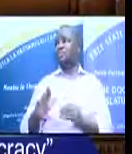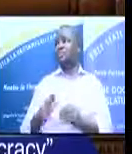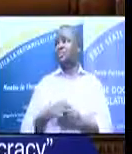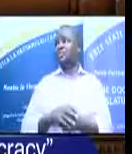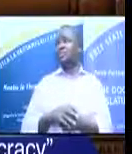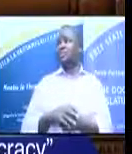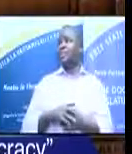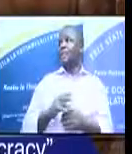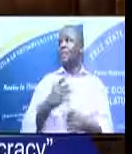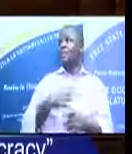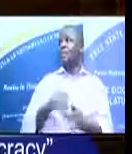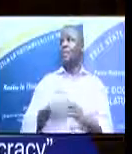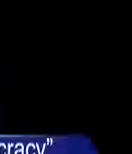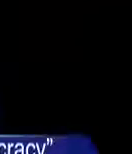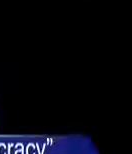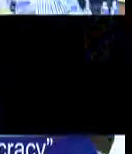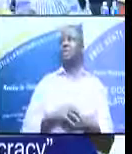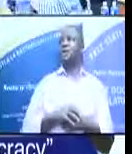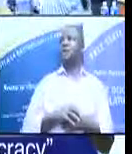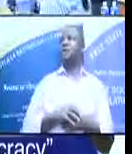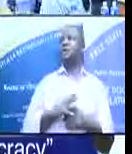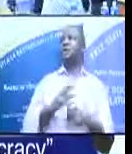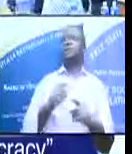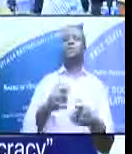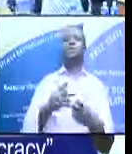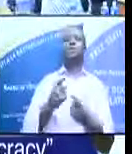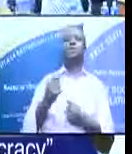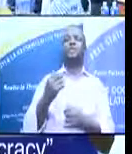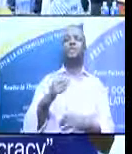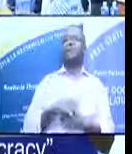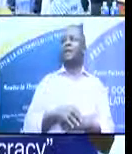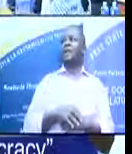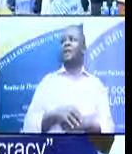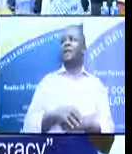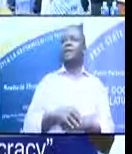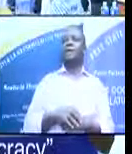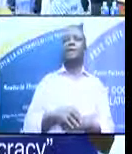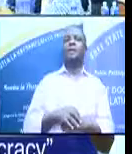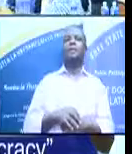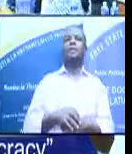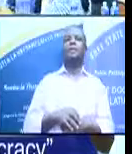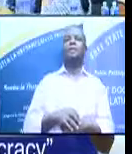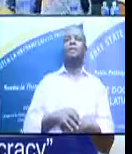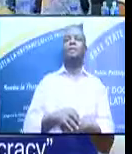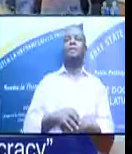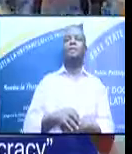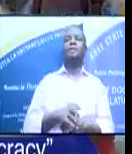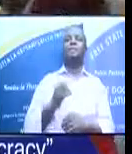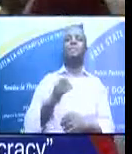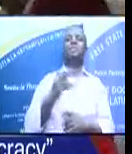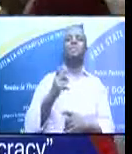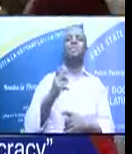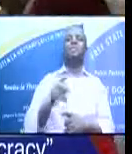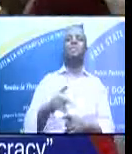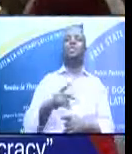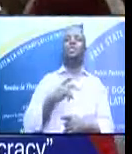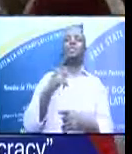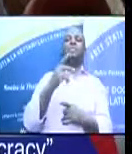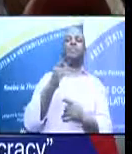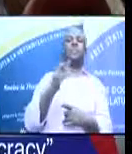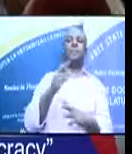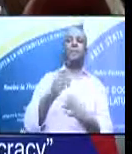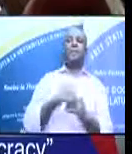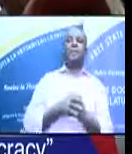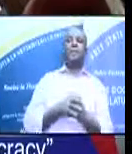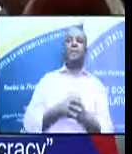Do you want to leave the House? I cannot keep saying don't converse, don't make noise in the